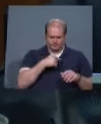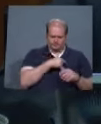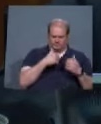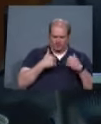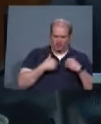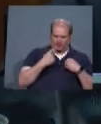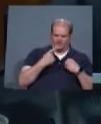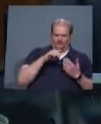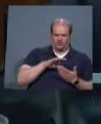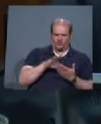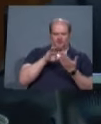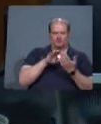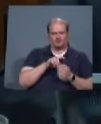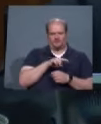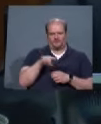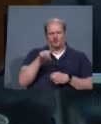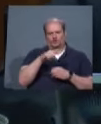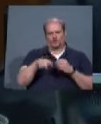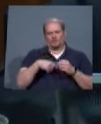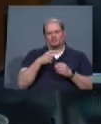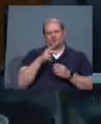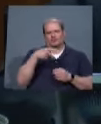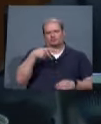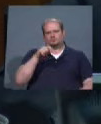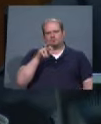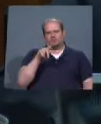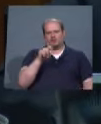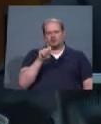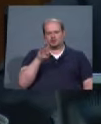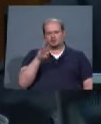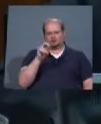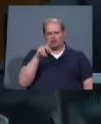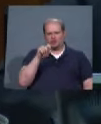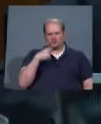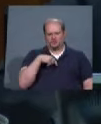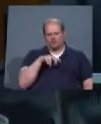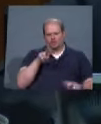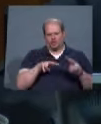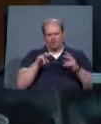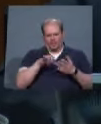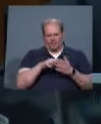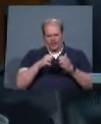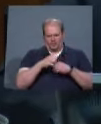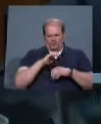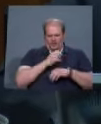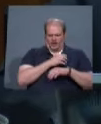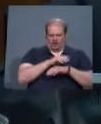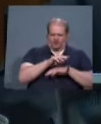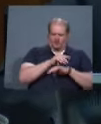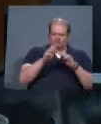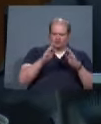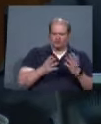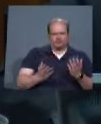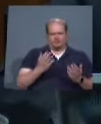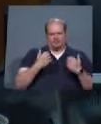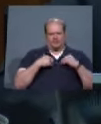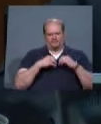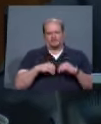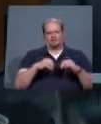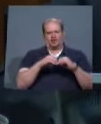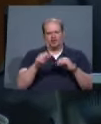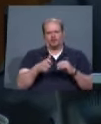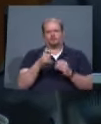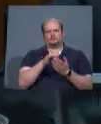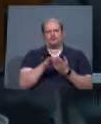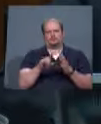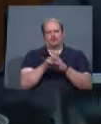one coming before you regarding the parks bonds, and we regularly look at that with our consultants, and there might be some additional ones we bring